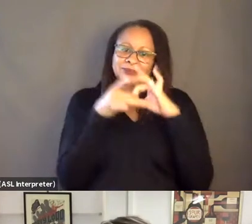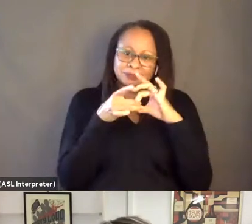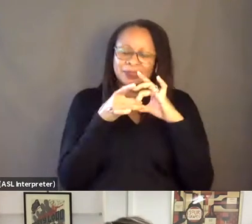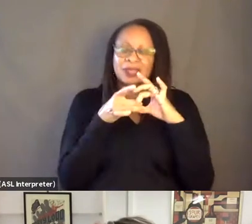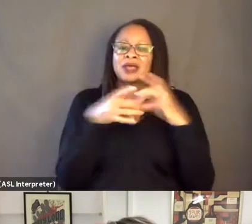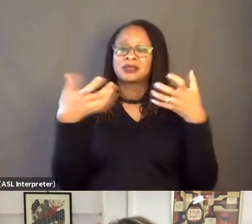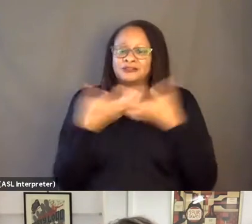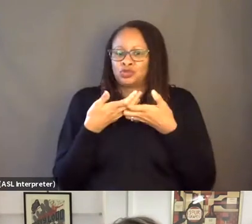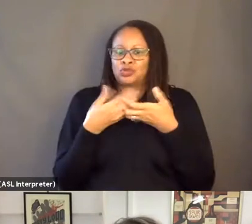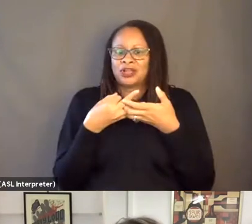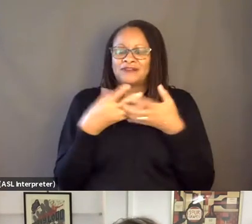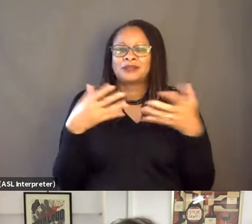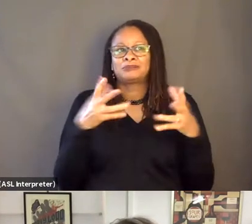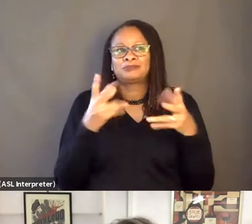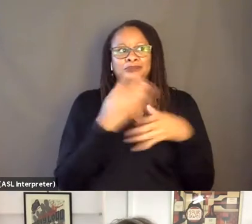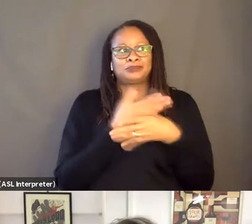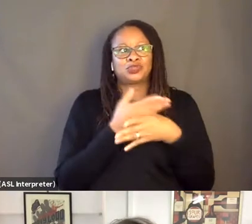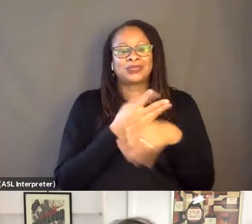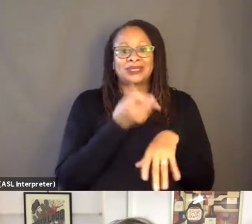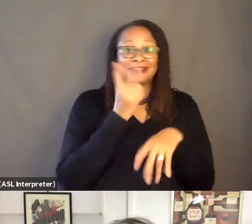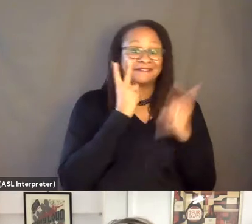links between vision and sound.